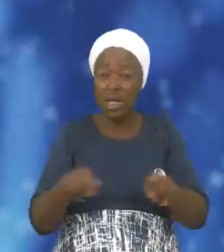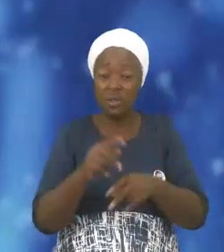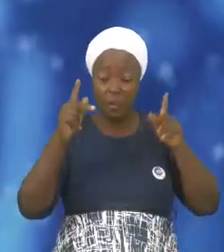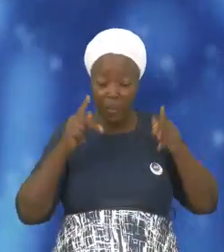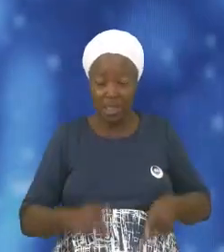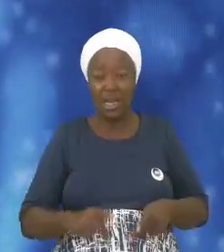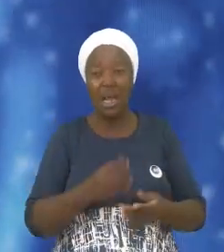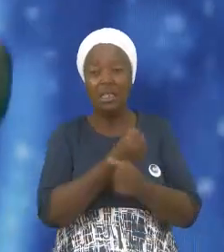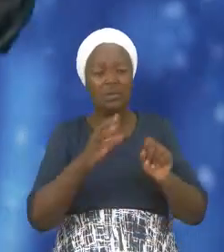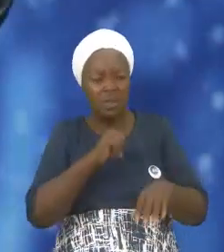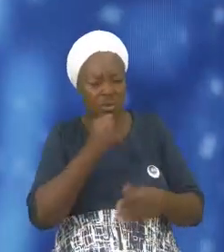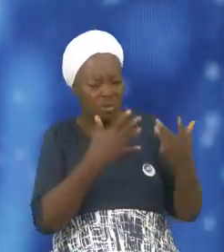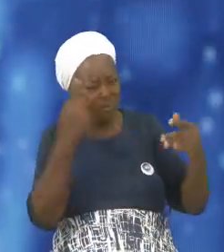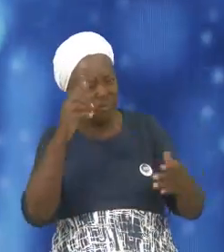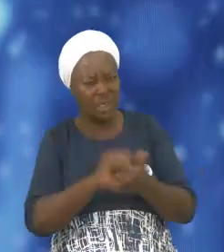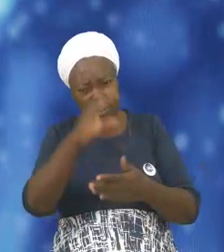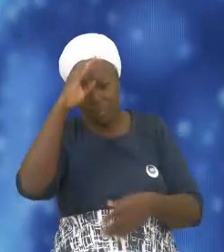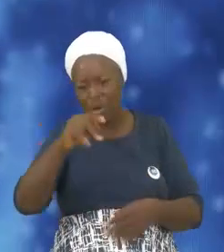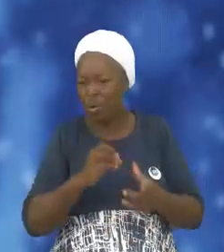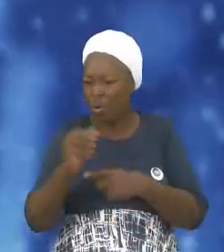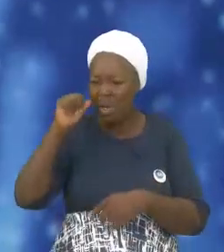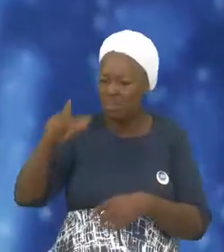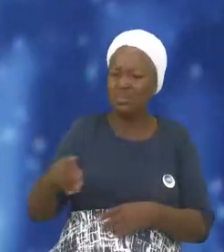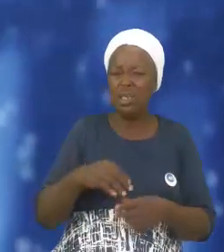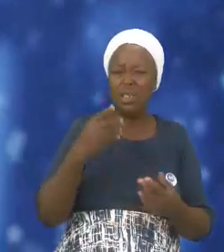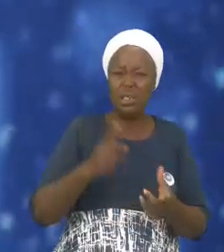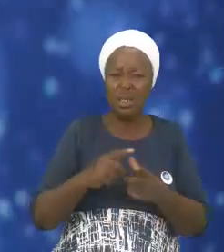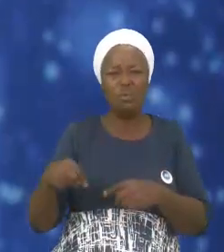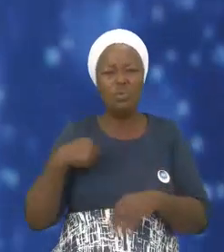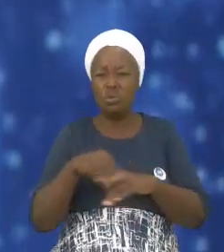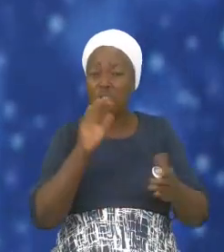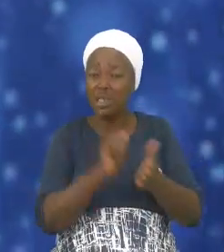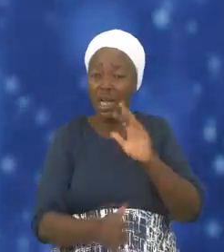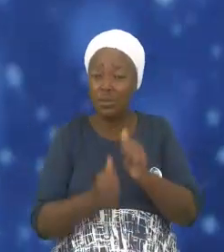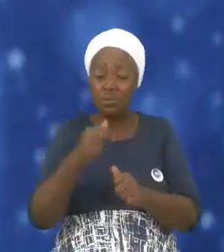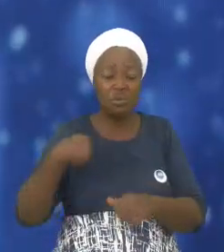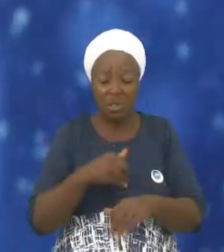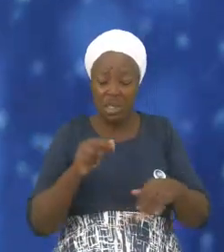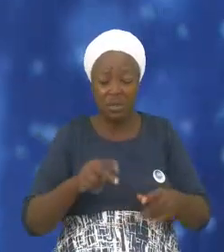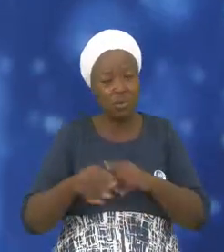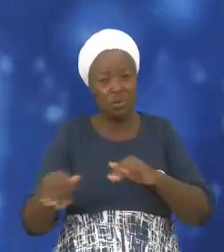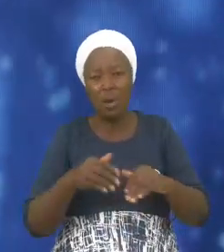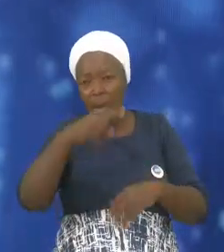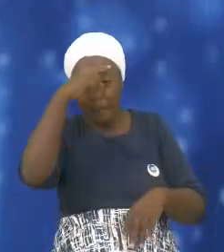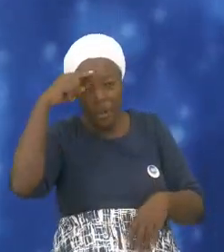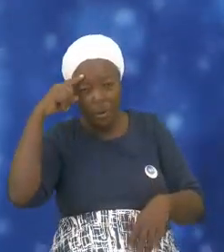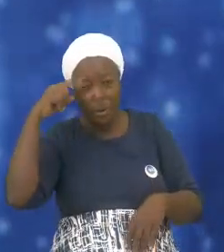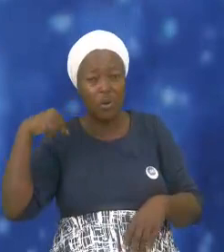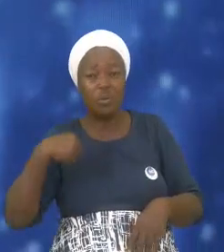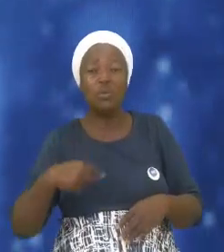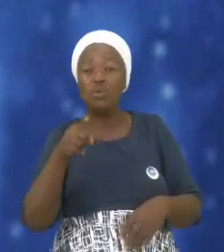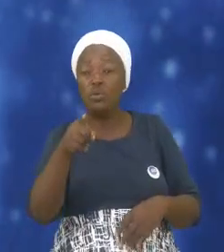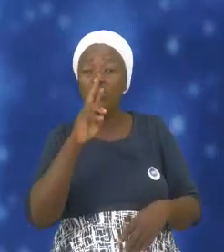We're not waiting for that man, we're not waiting for that woman. We do what we need to do, because we're the one asking